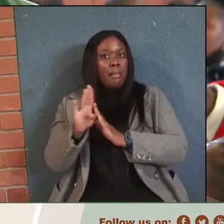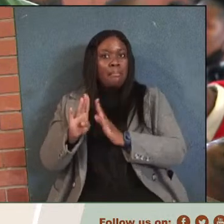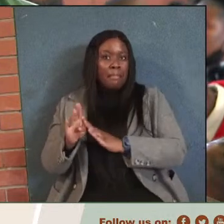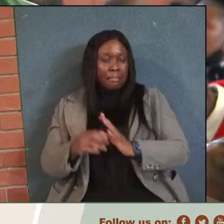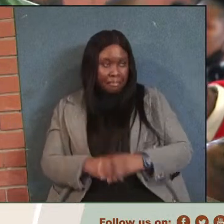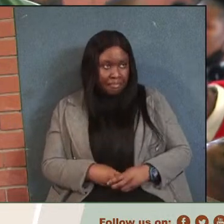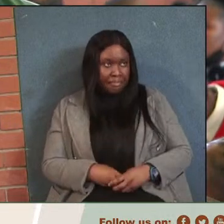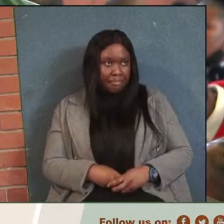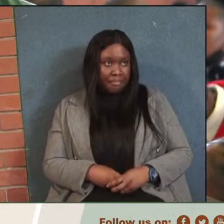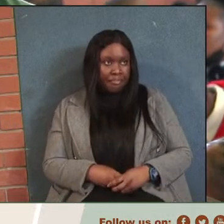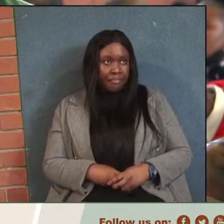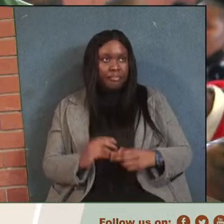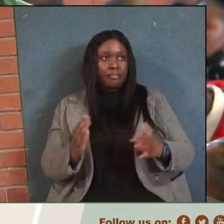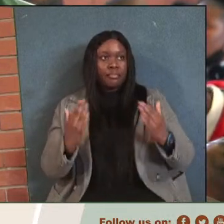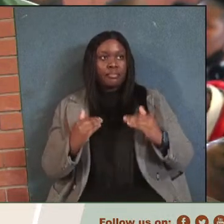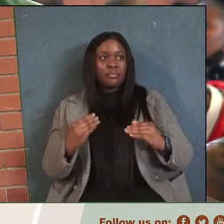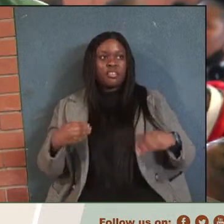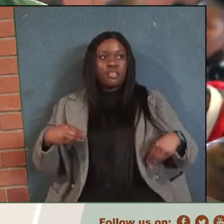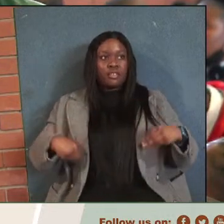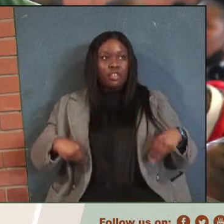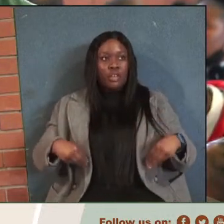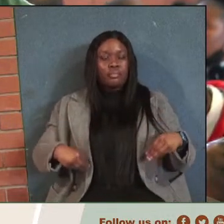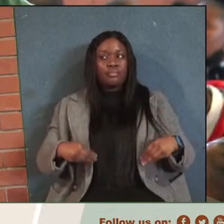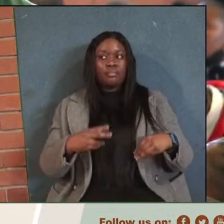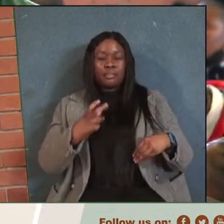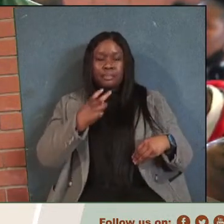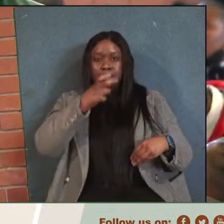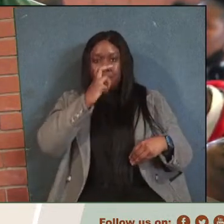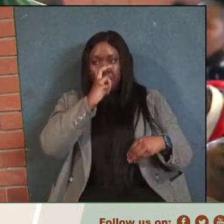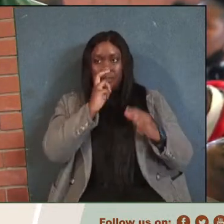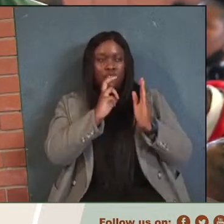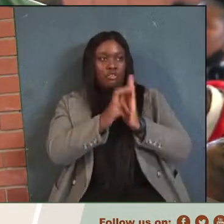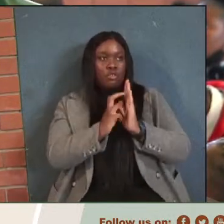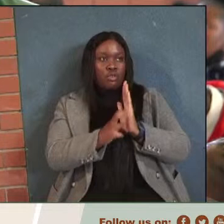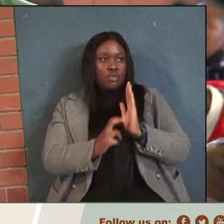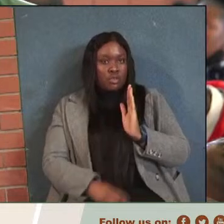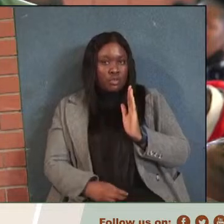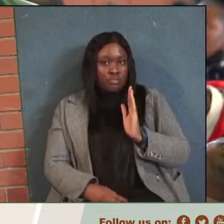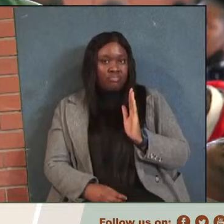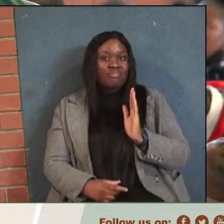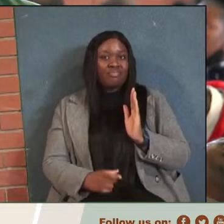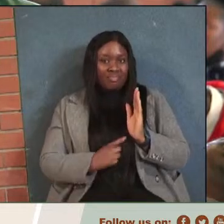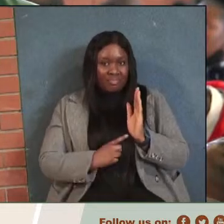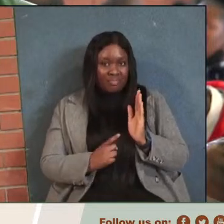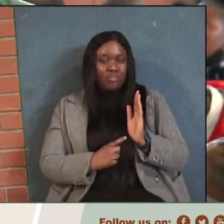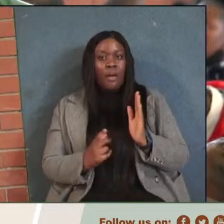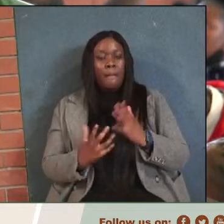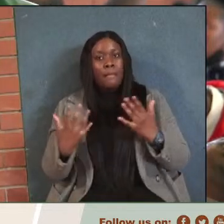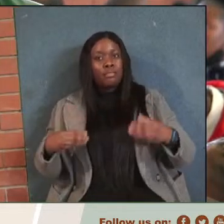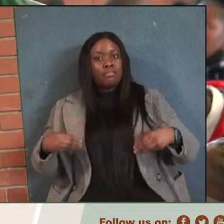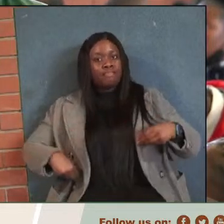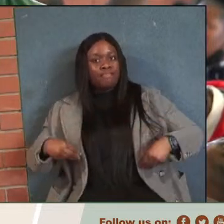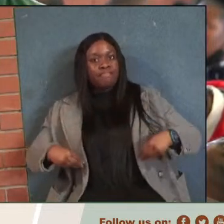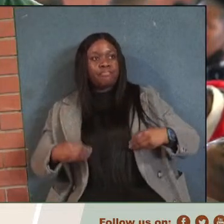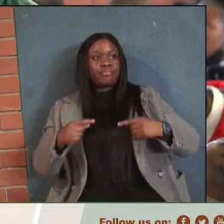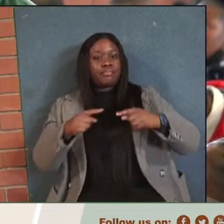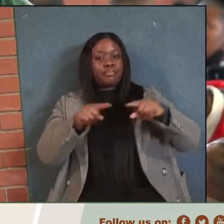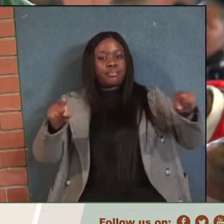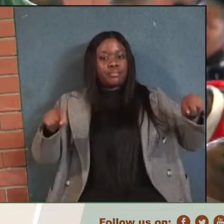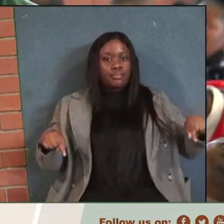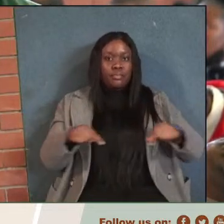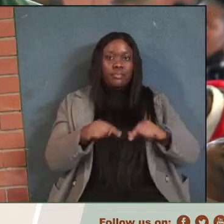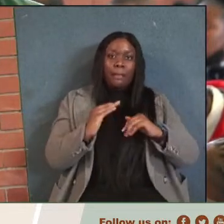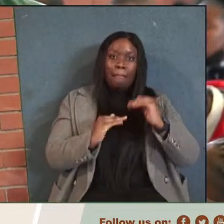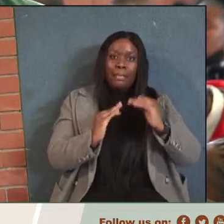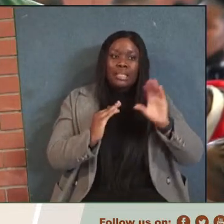counts of corruption, red tape. Red tape occurs in the concept of corruption as physical facilities such as buildings